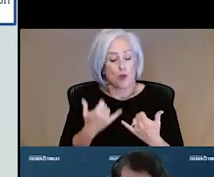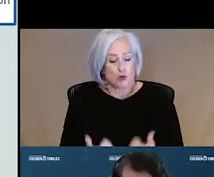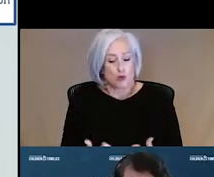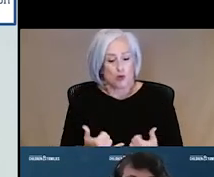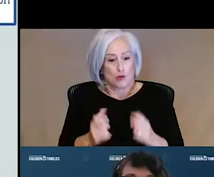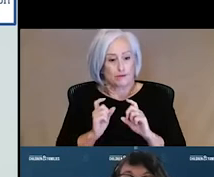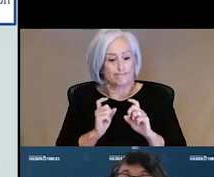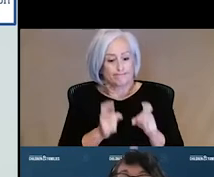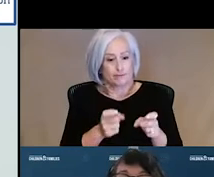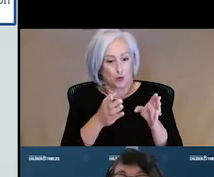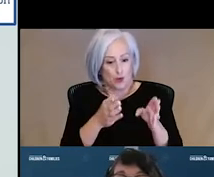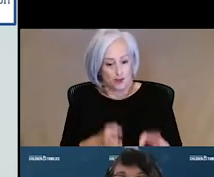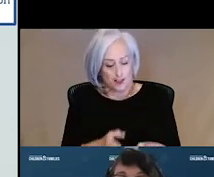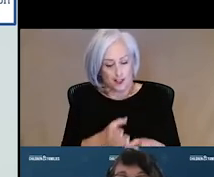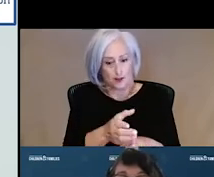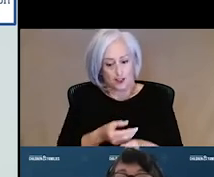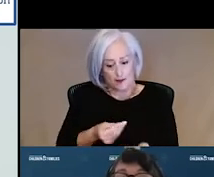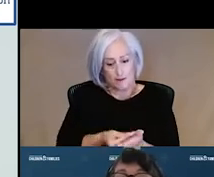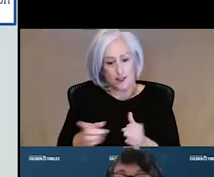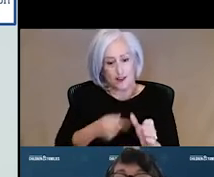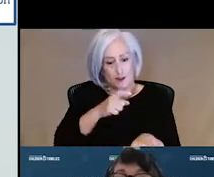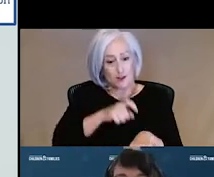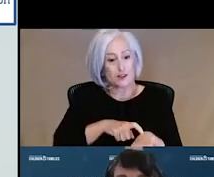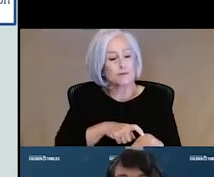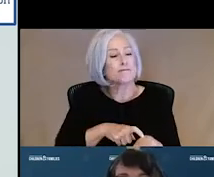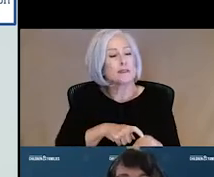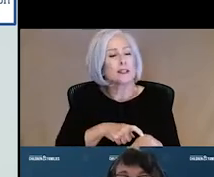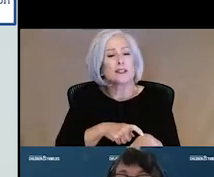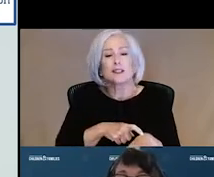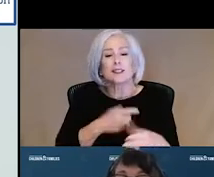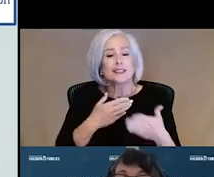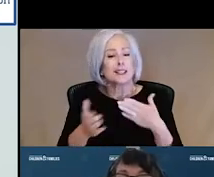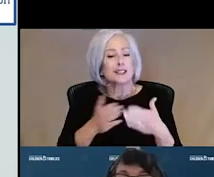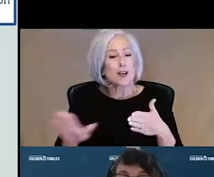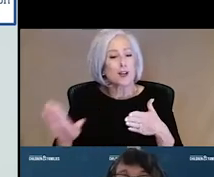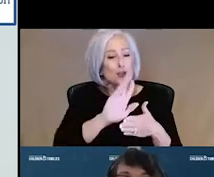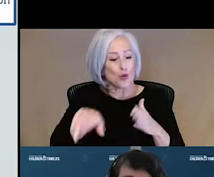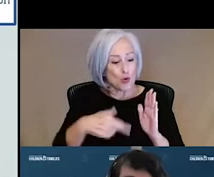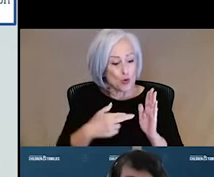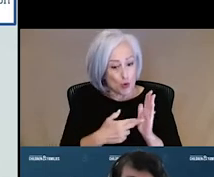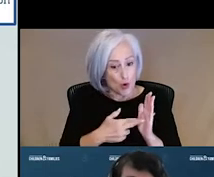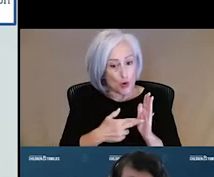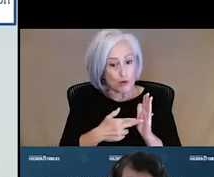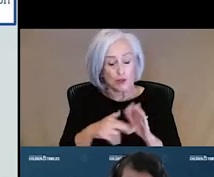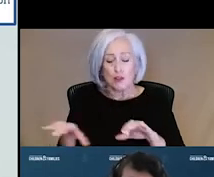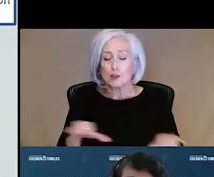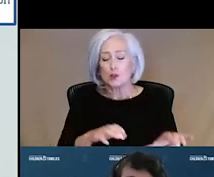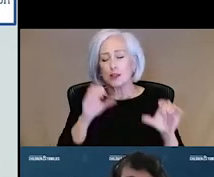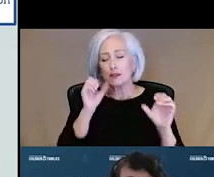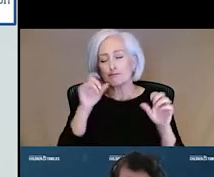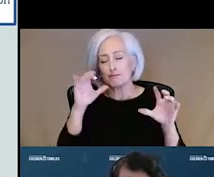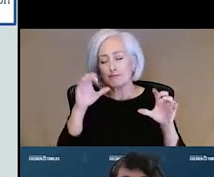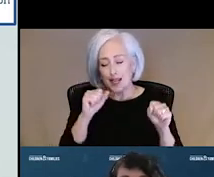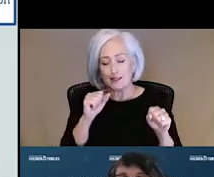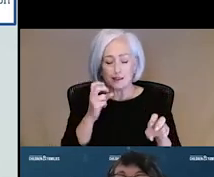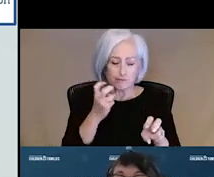well. Regardless of the role you play, you are all doing difficult work now more than ever. So